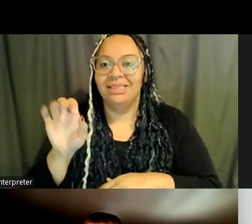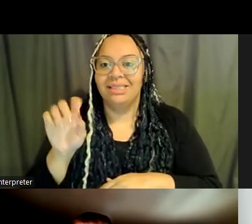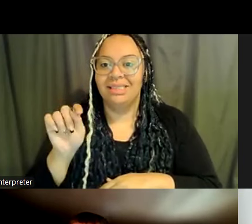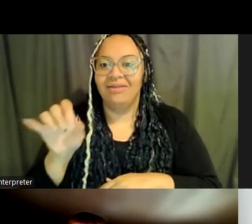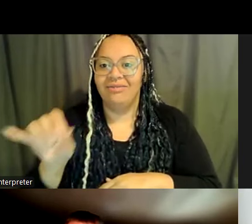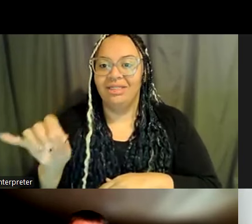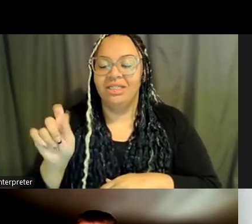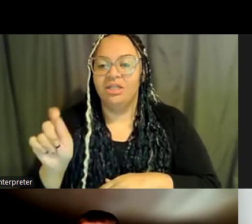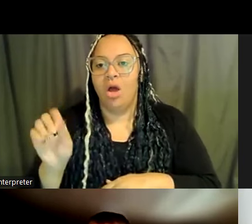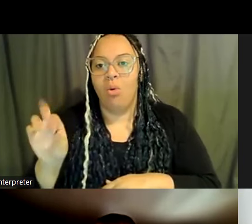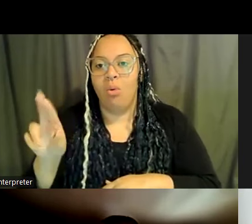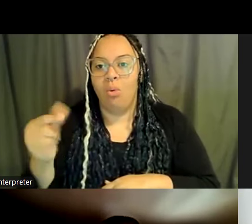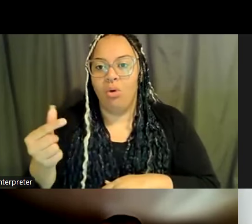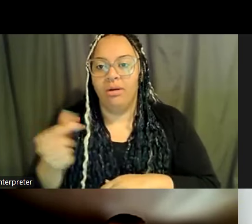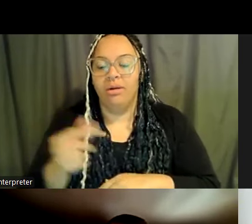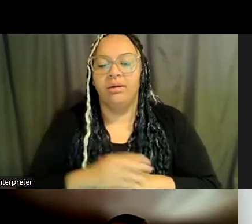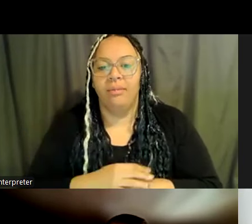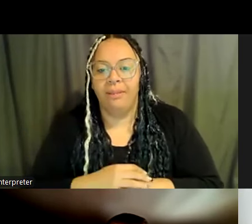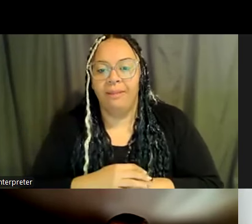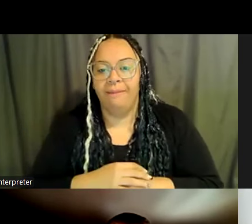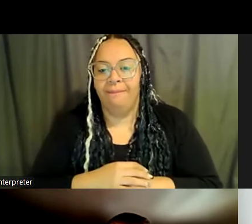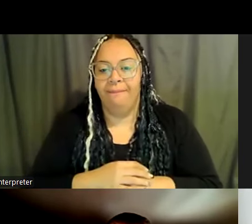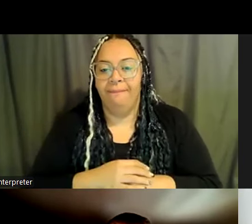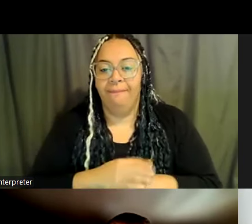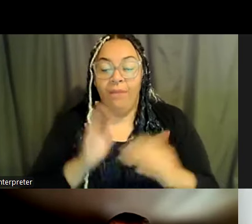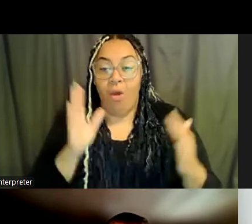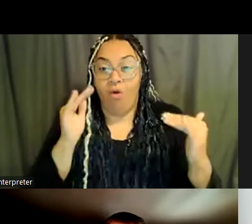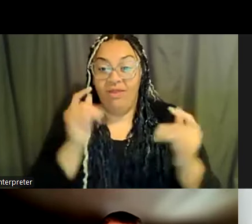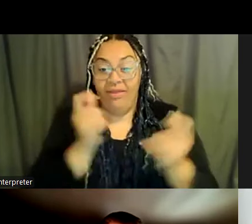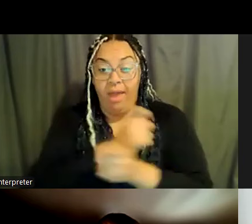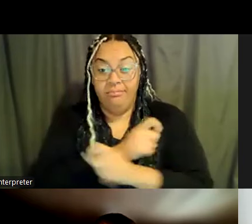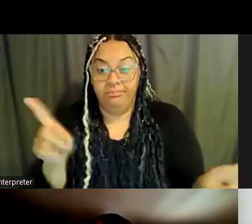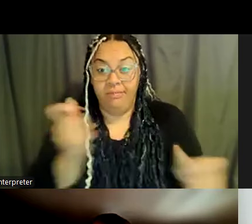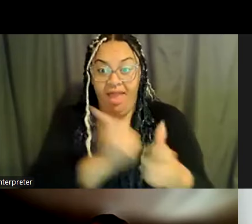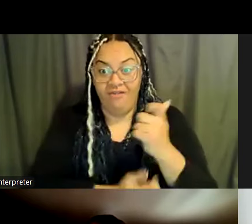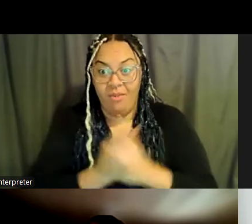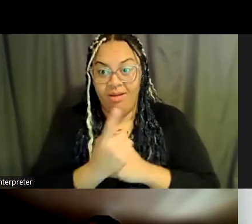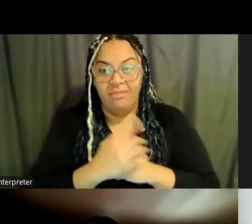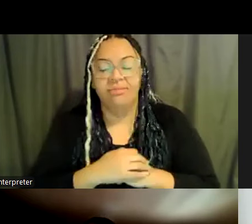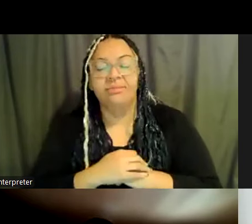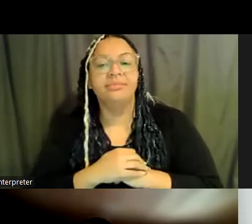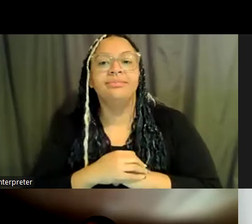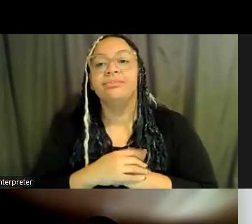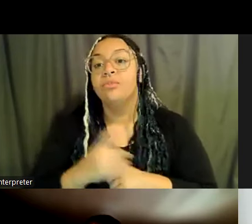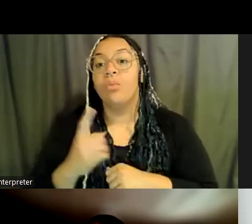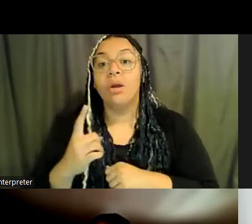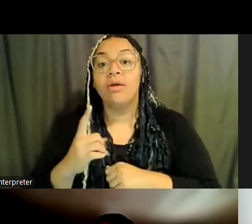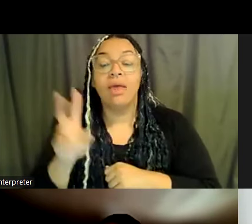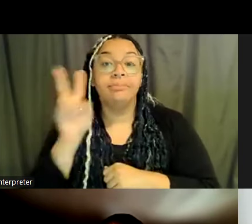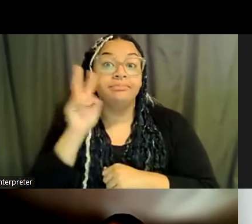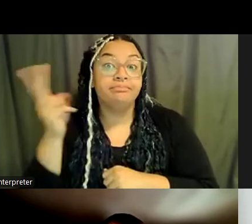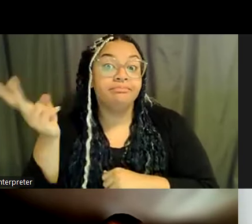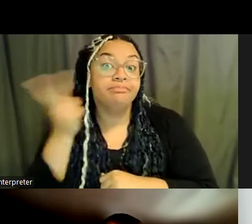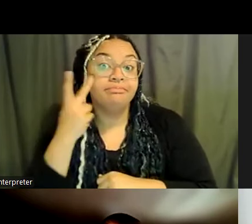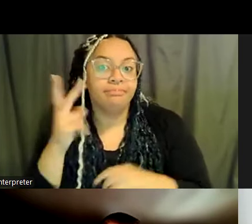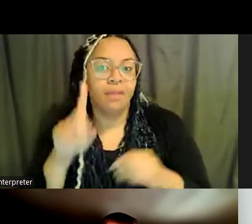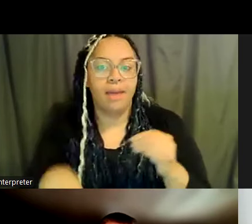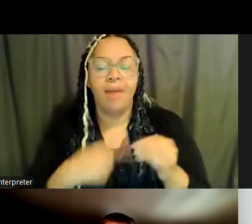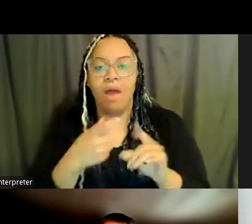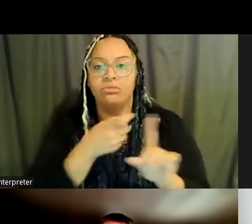Yeah. Hopefully that went out to everybody. All right. So one of the misconceptions when it comes to firearm